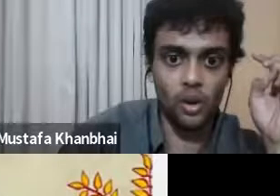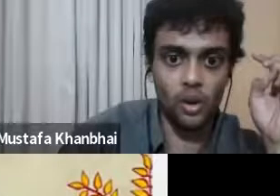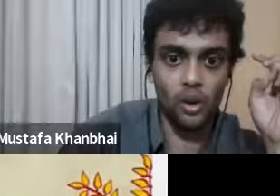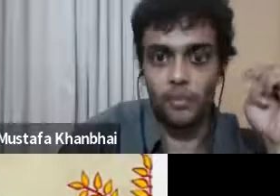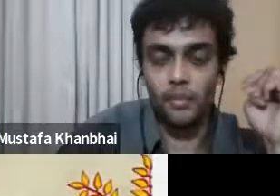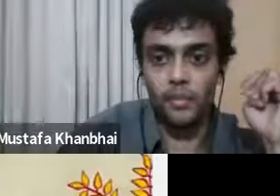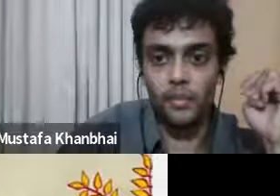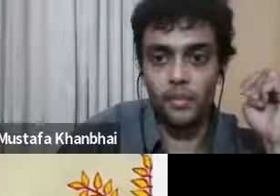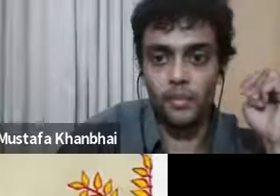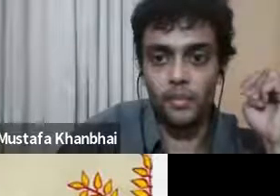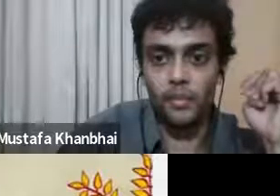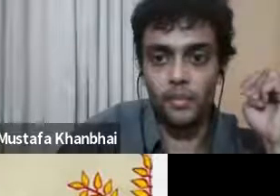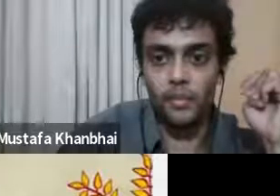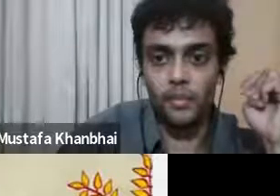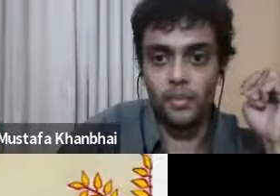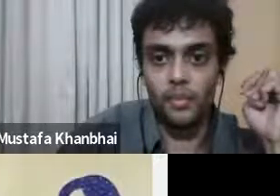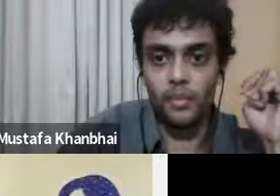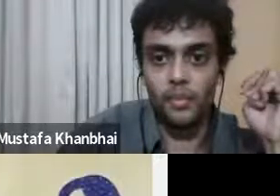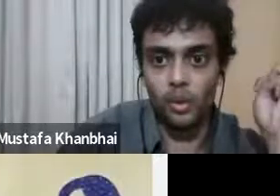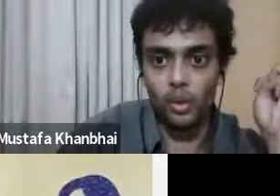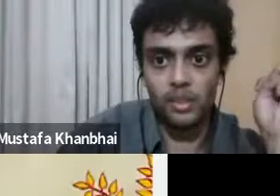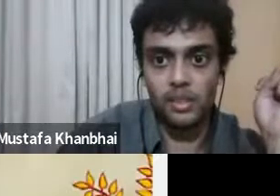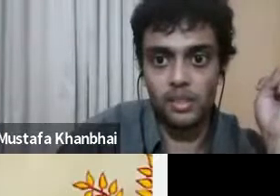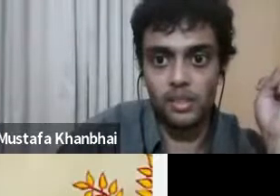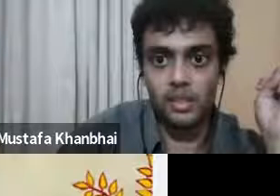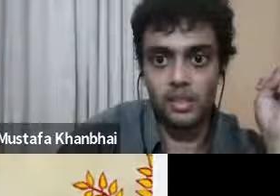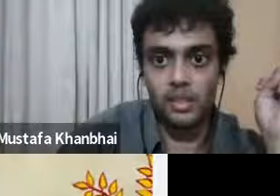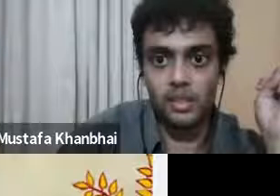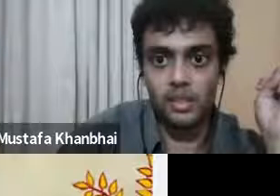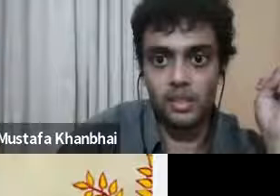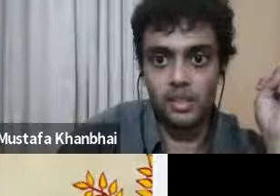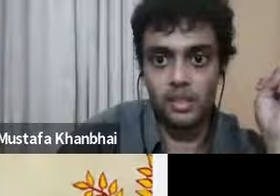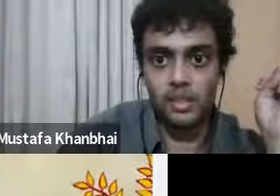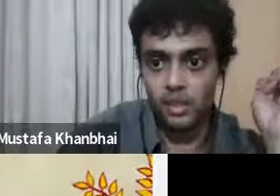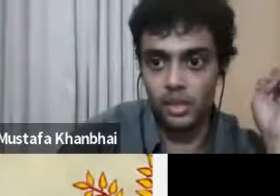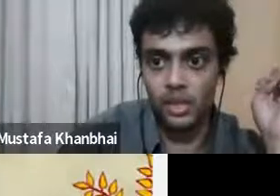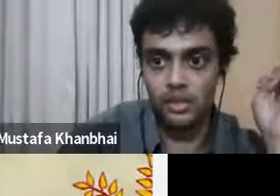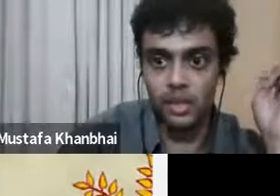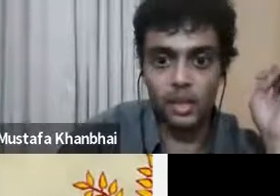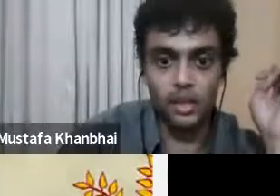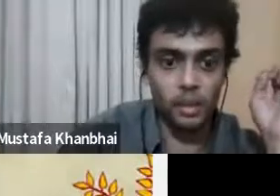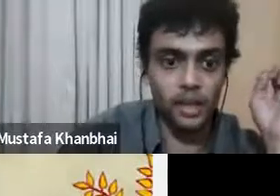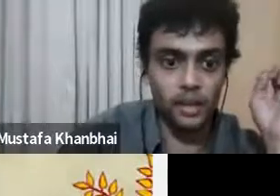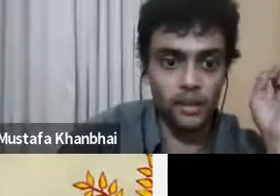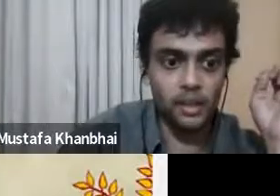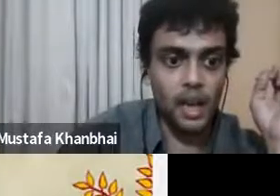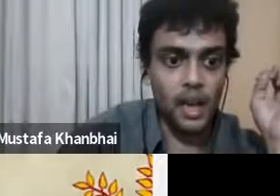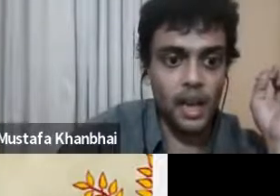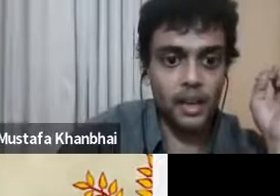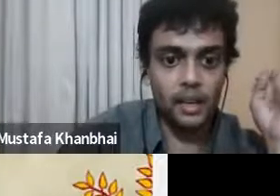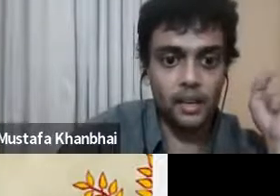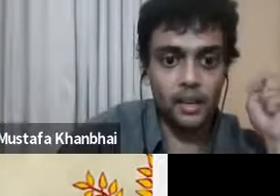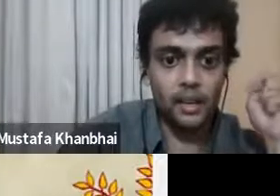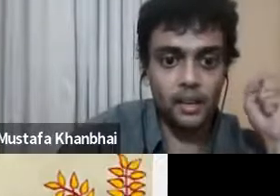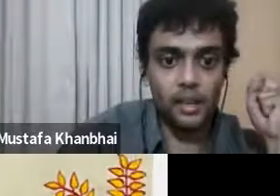one of the tattoos. These are, this is a palm tree, like the ones that